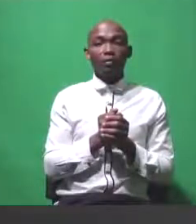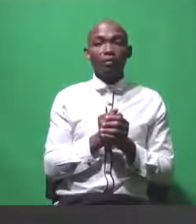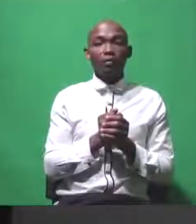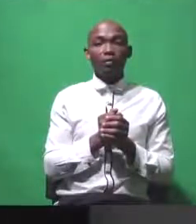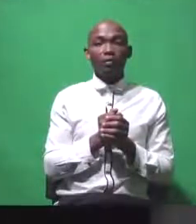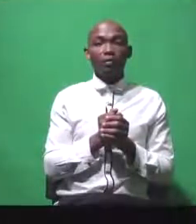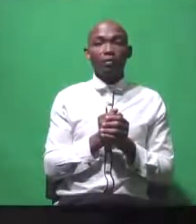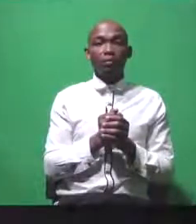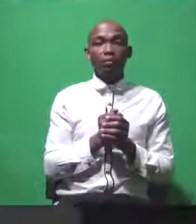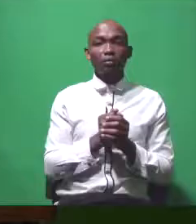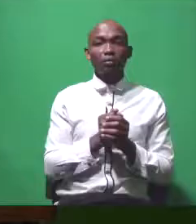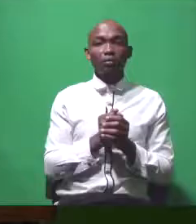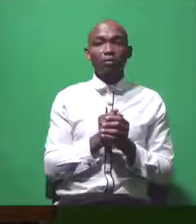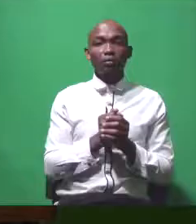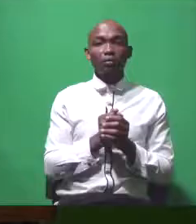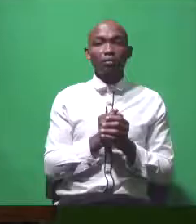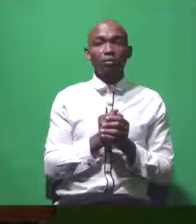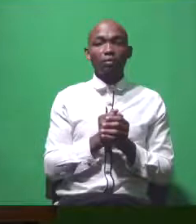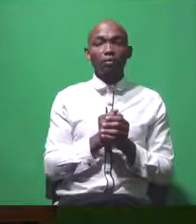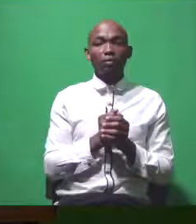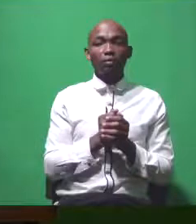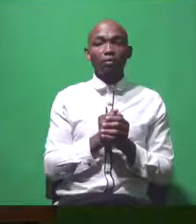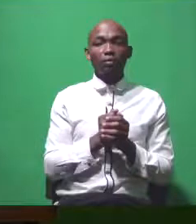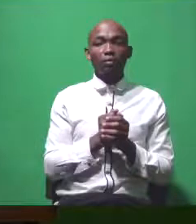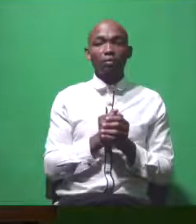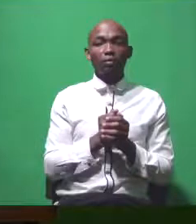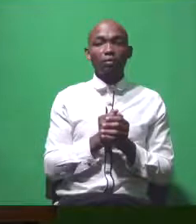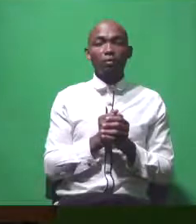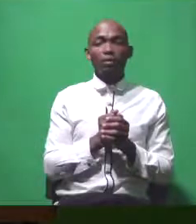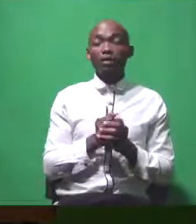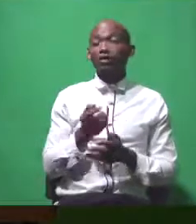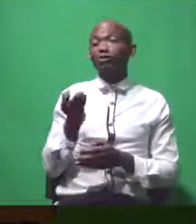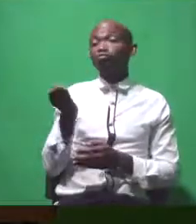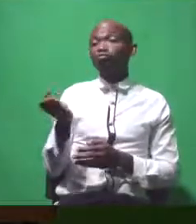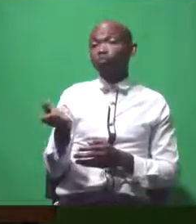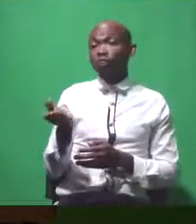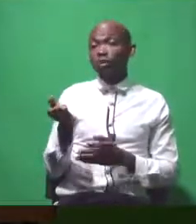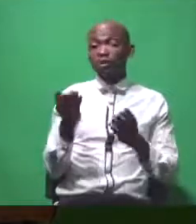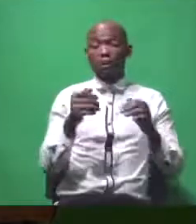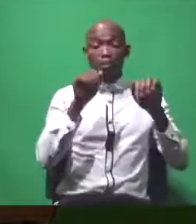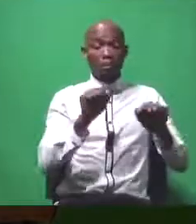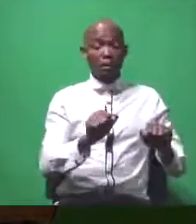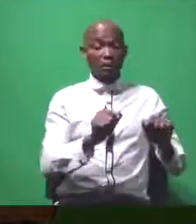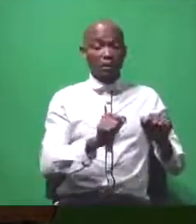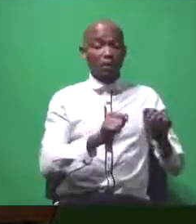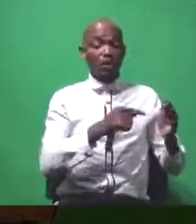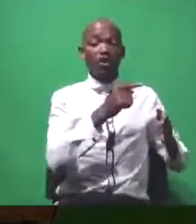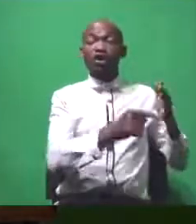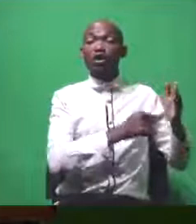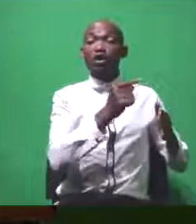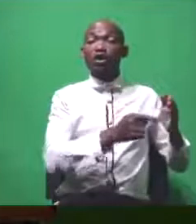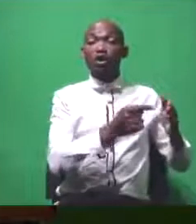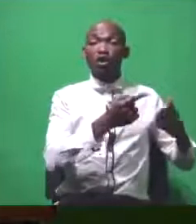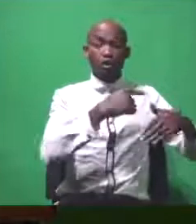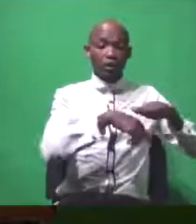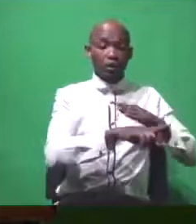This expenses incurred by the plant should be recorded in a plant book. The plant book is